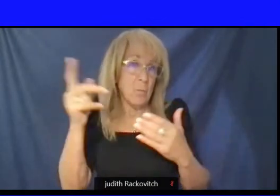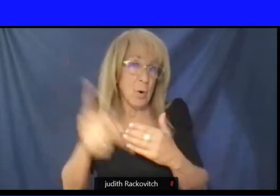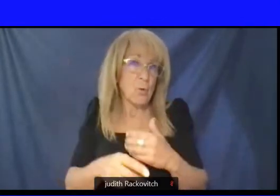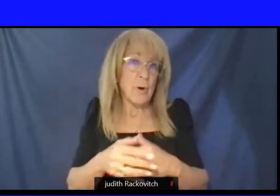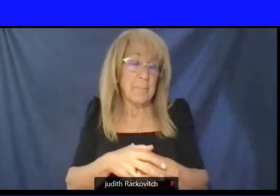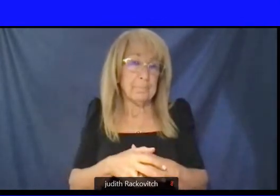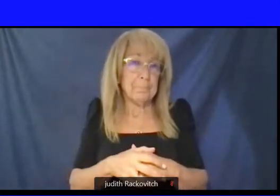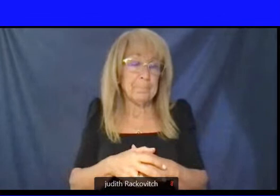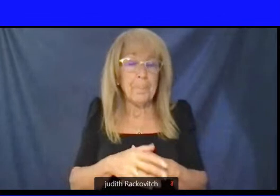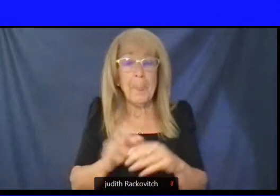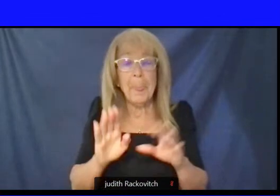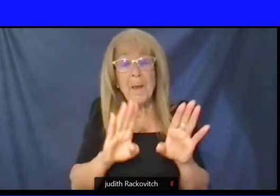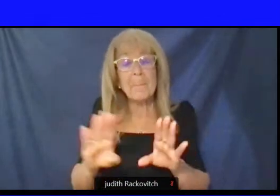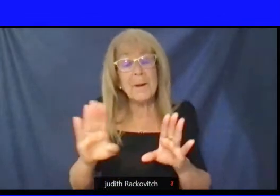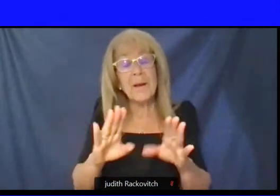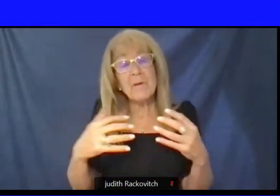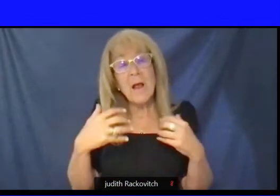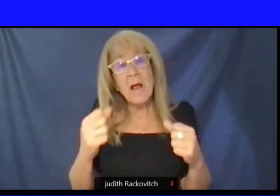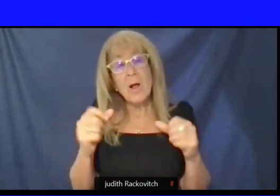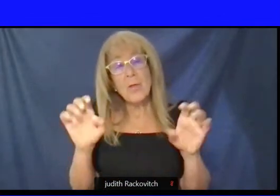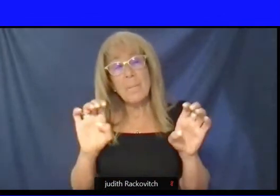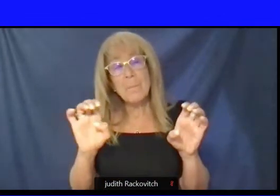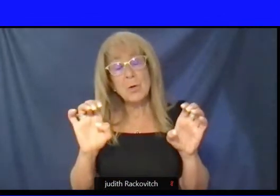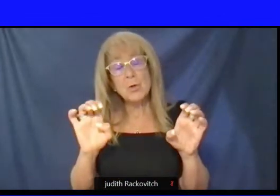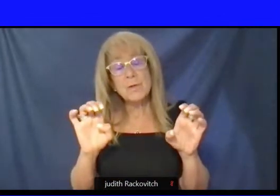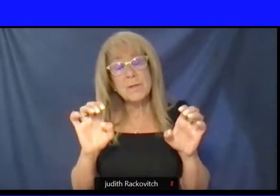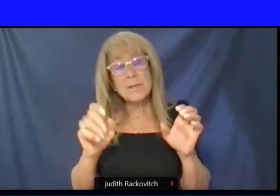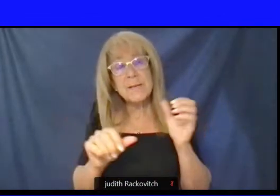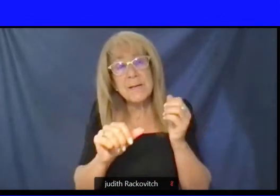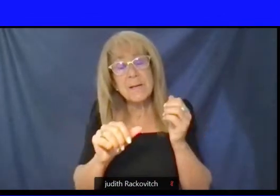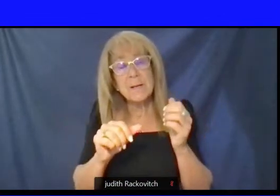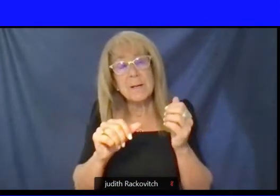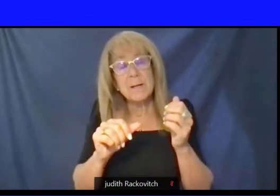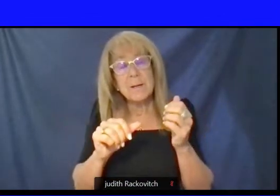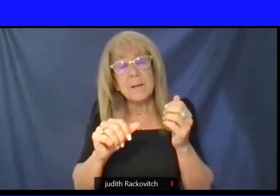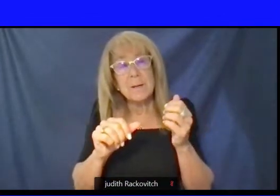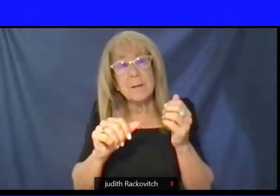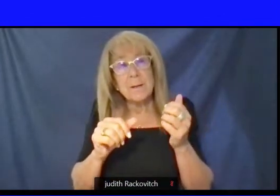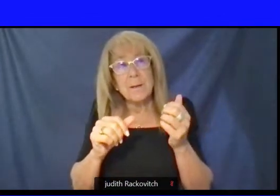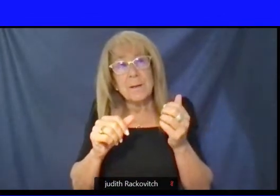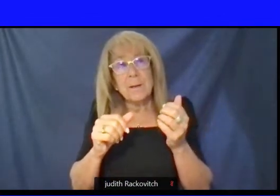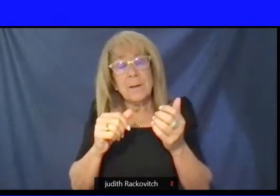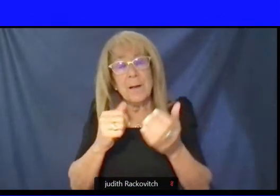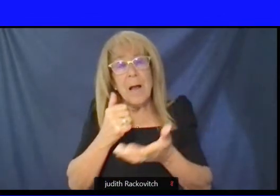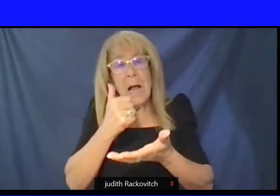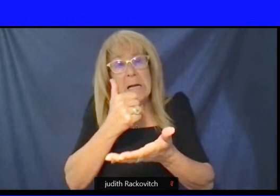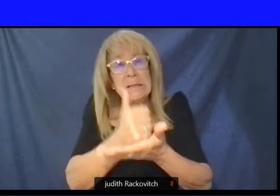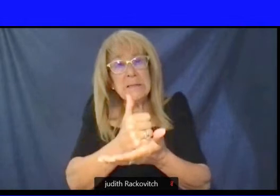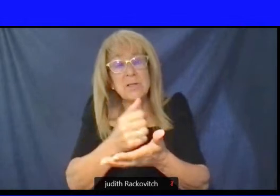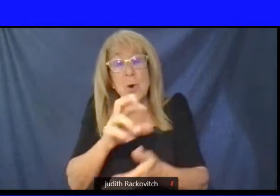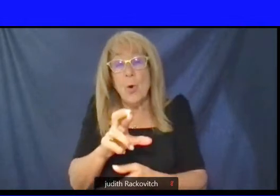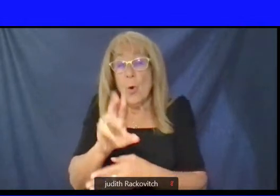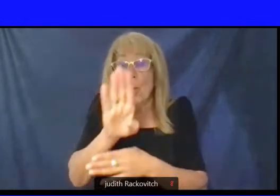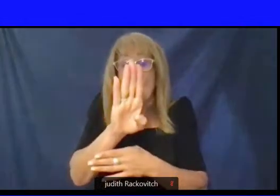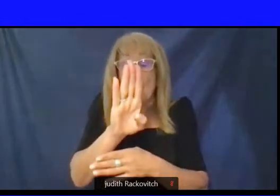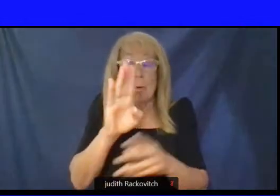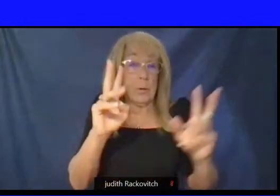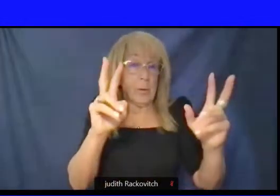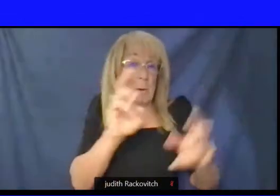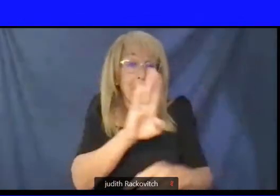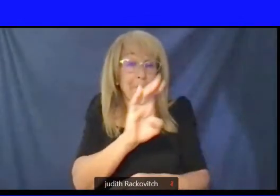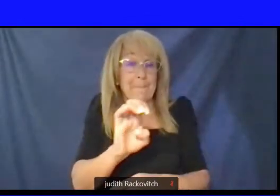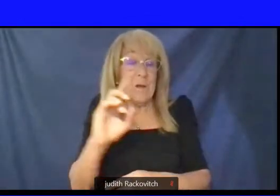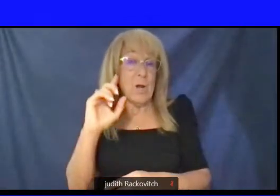teams use their physical and mental health expertise and experience in crisis response to de-escalate emergencies and provide